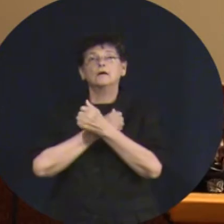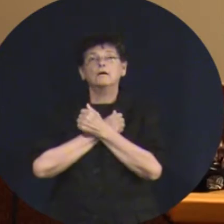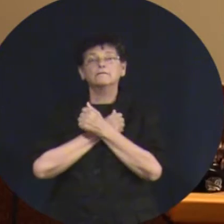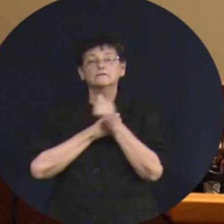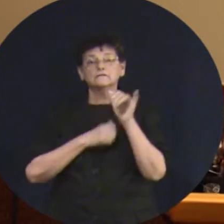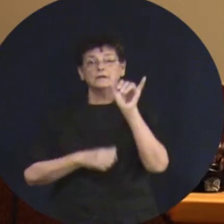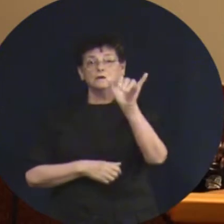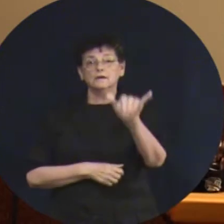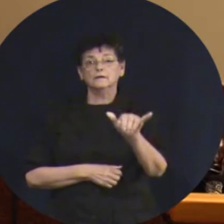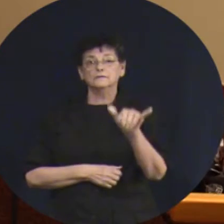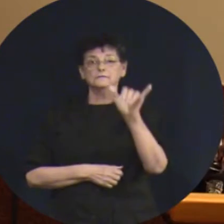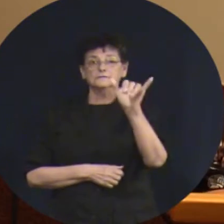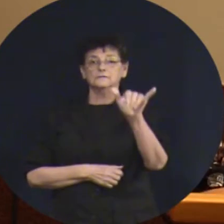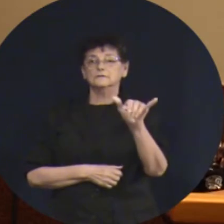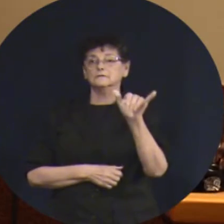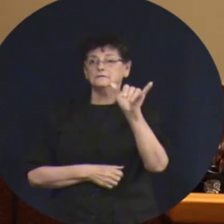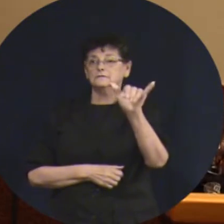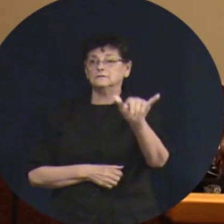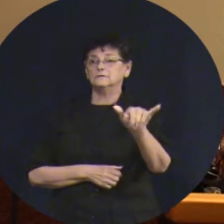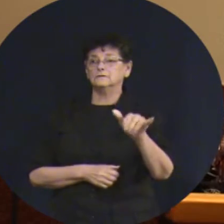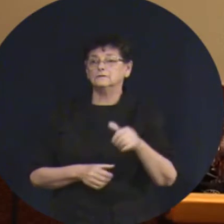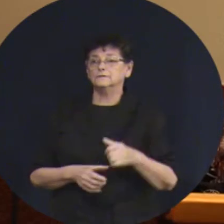is